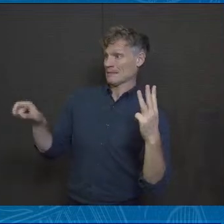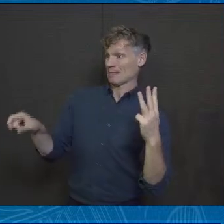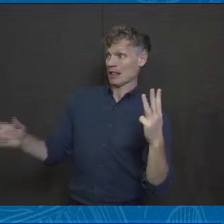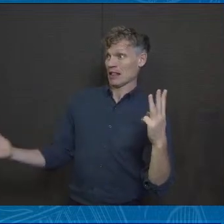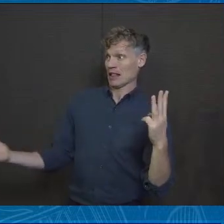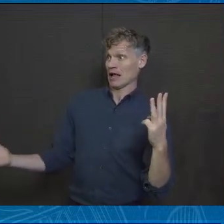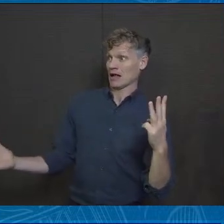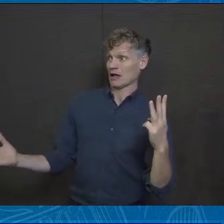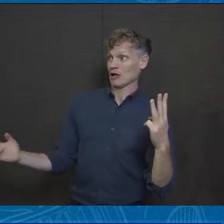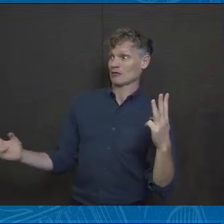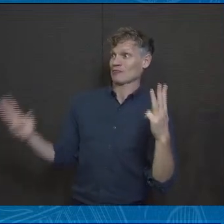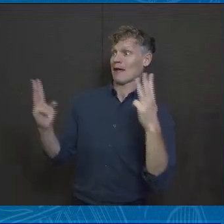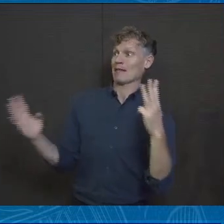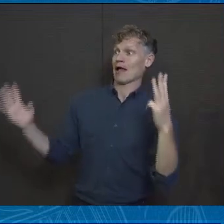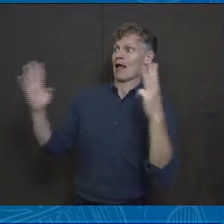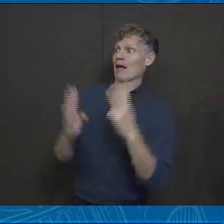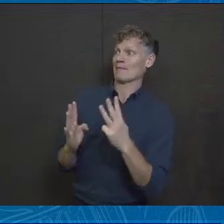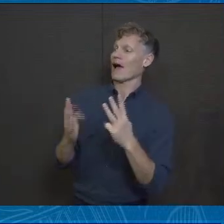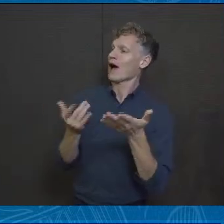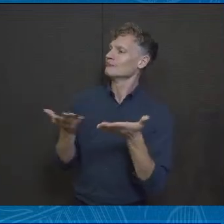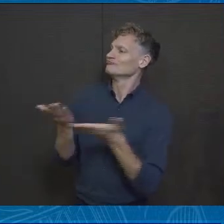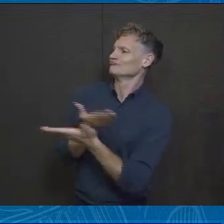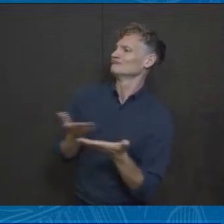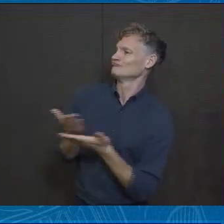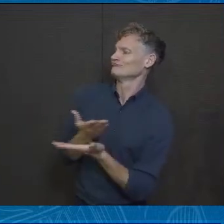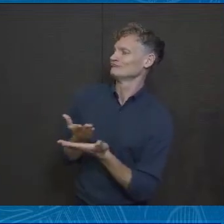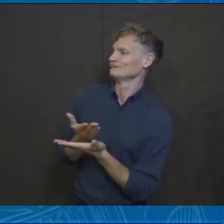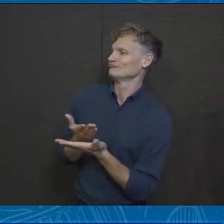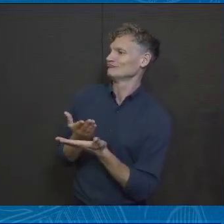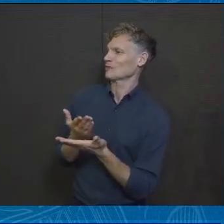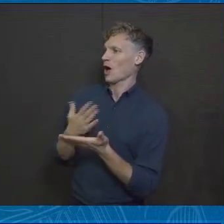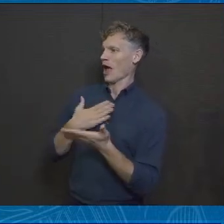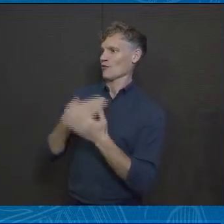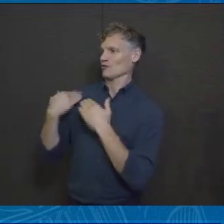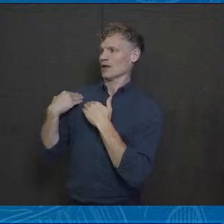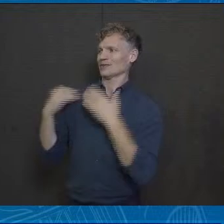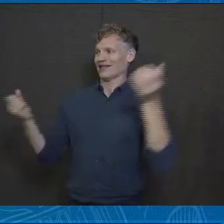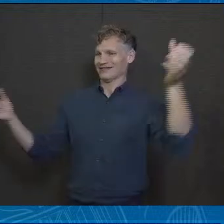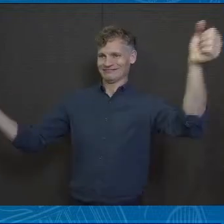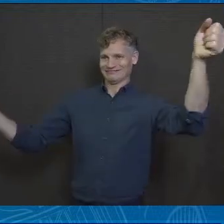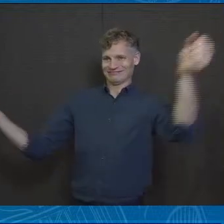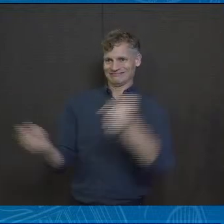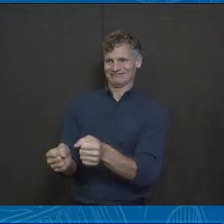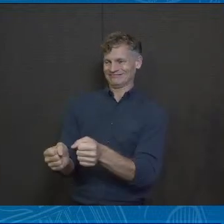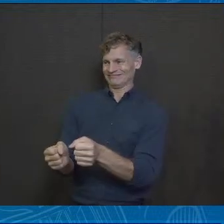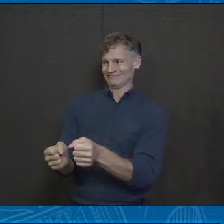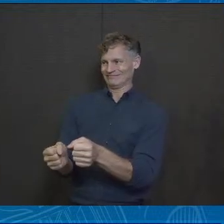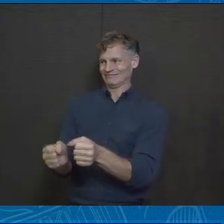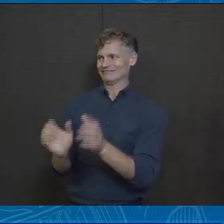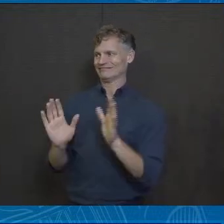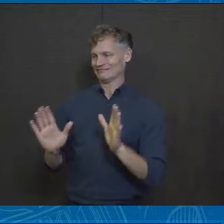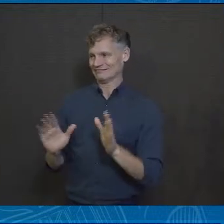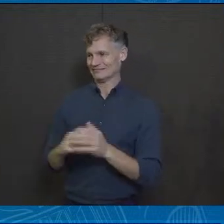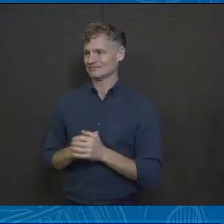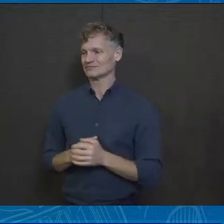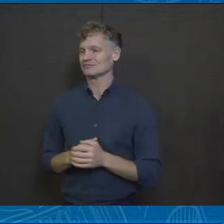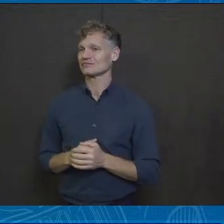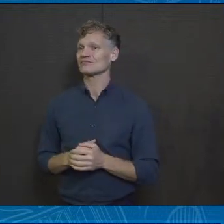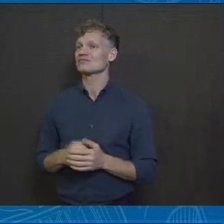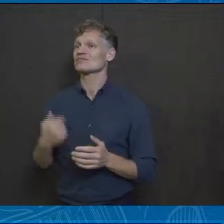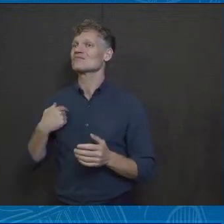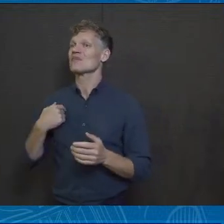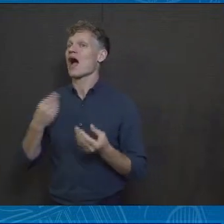they are the one who talk, they are the one who make who to listen to, what to take, what not to take. But if we turn the